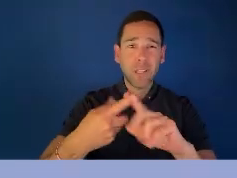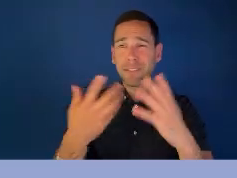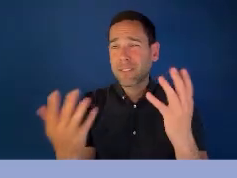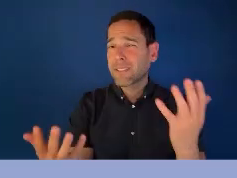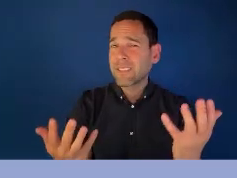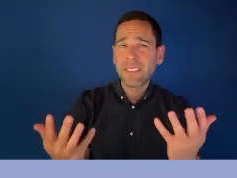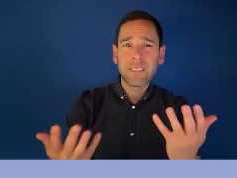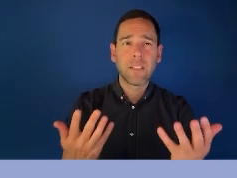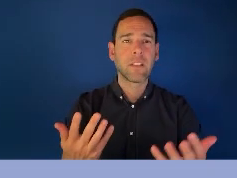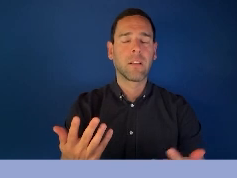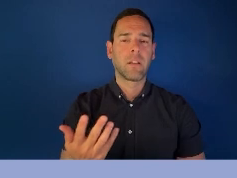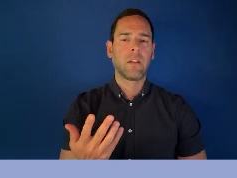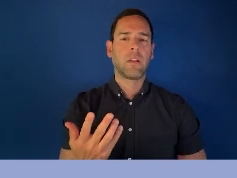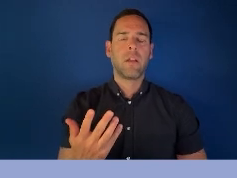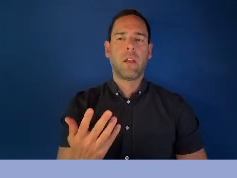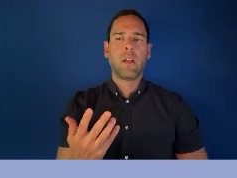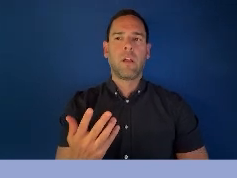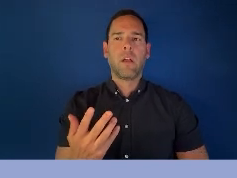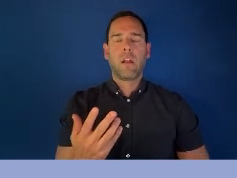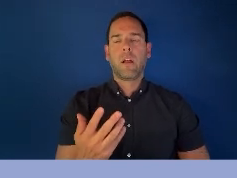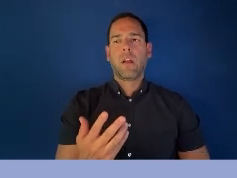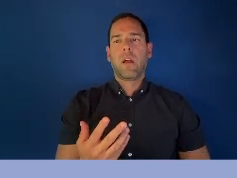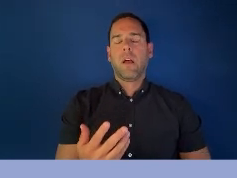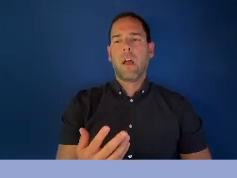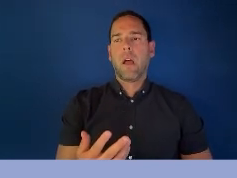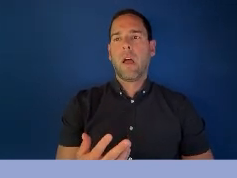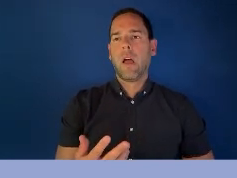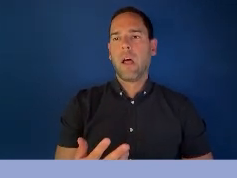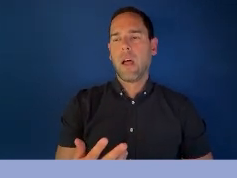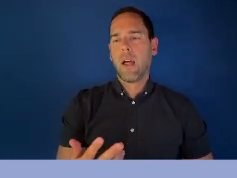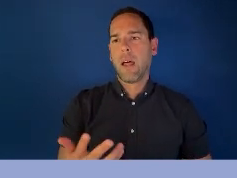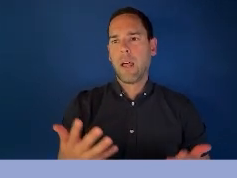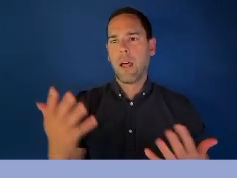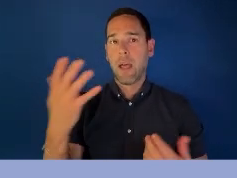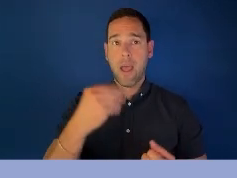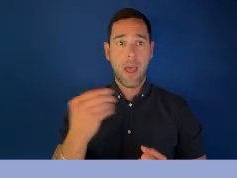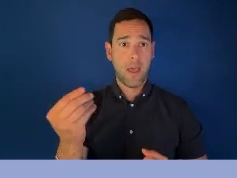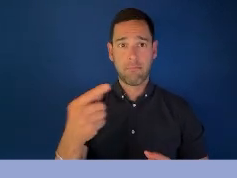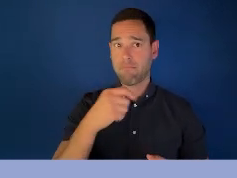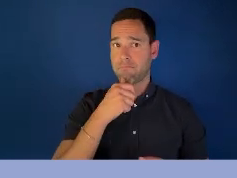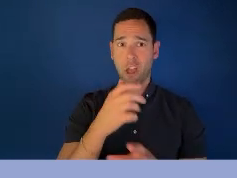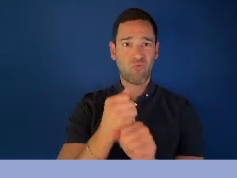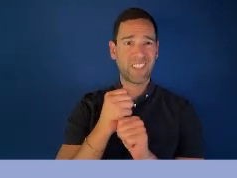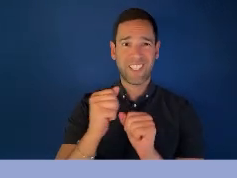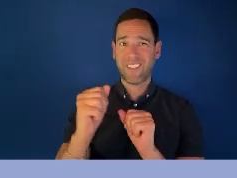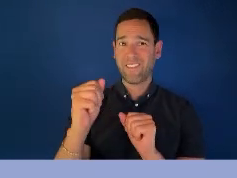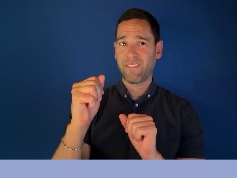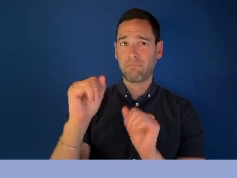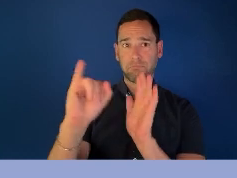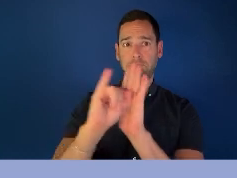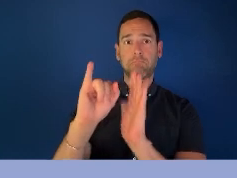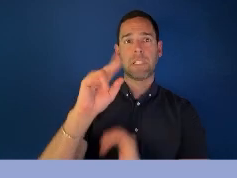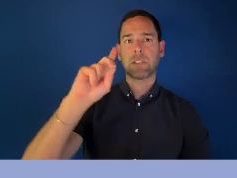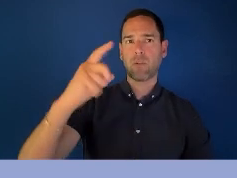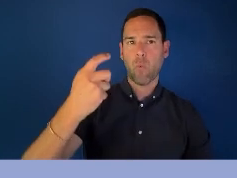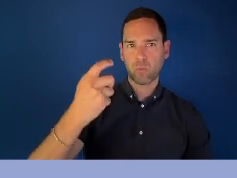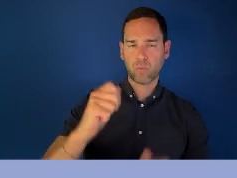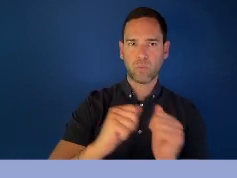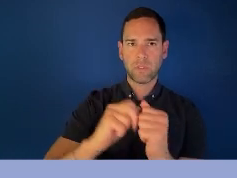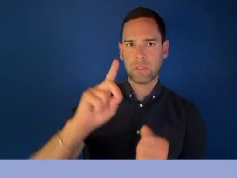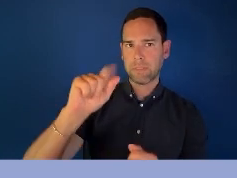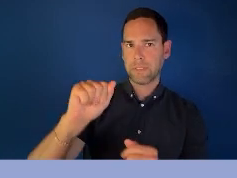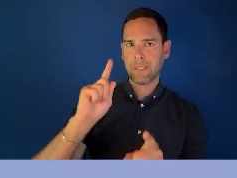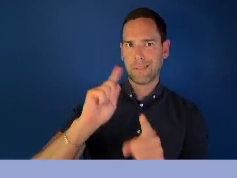And so moving into a world where it feels like I relate to people and we have shared experiences and I can connect to them,